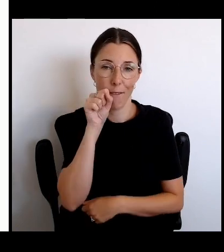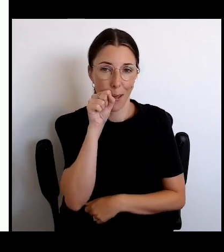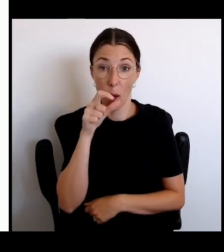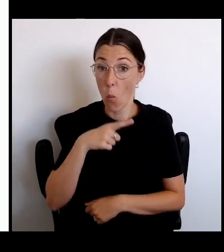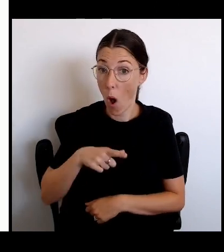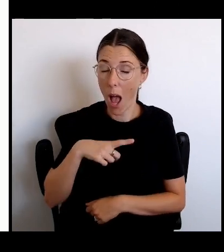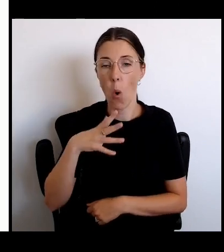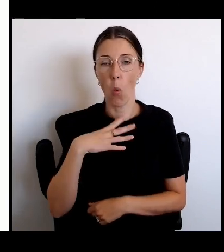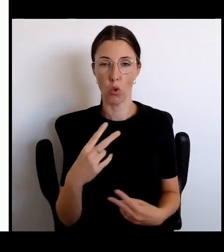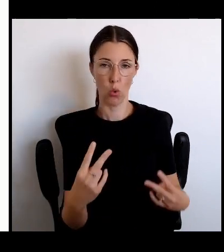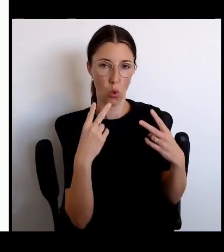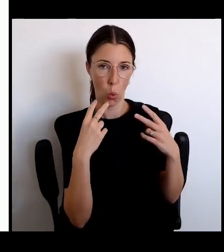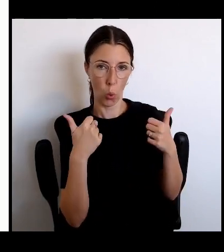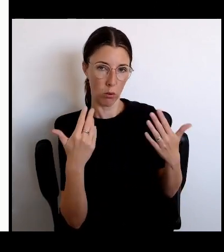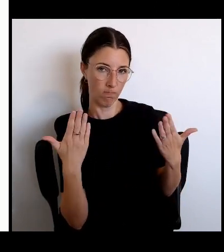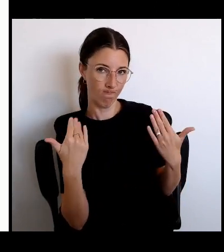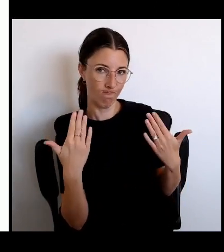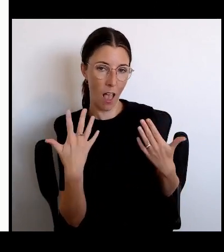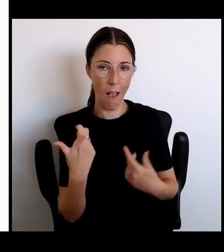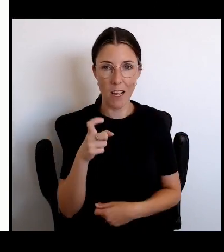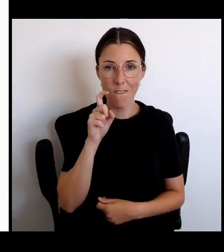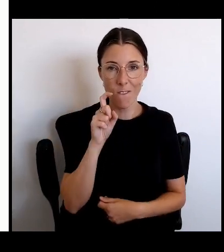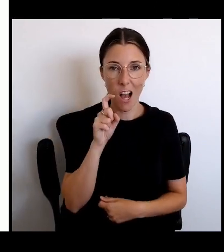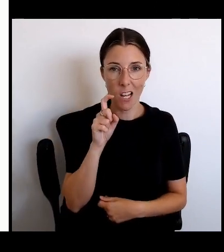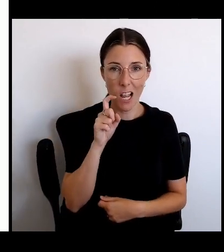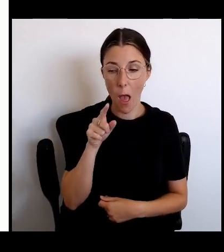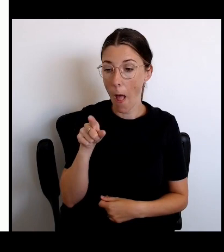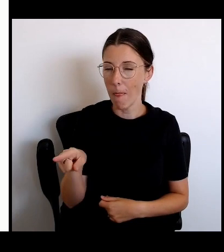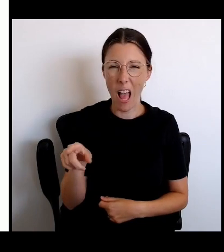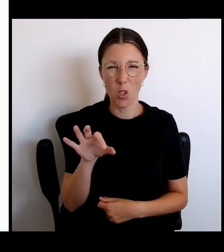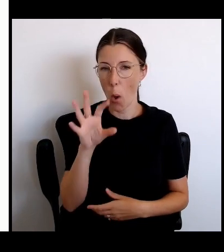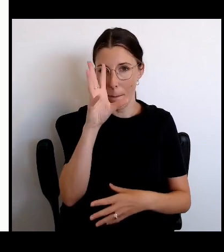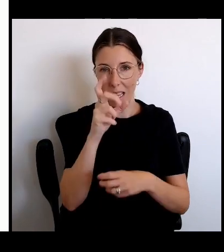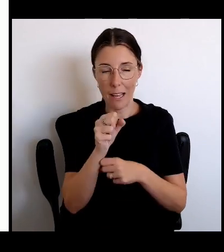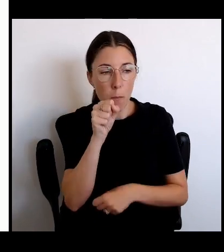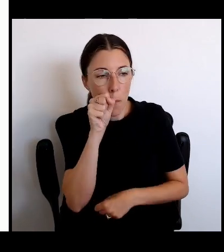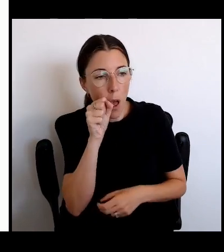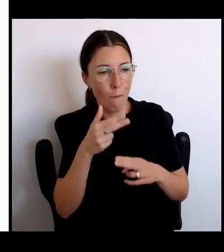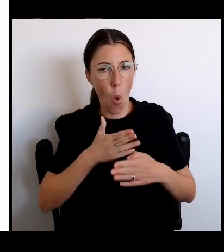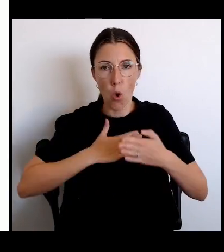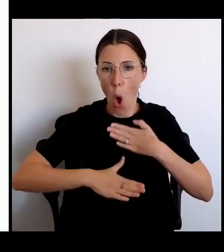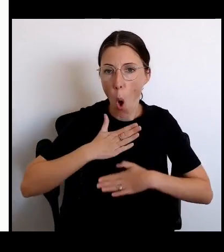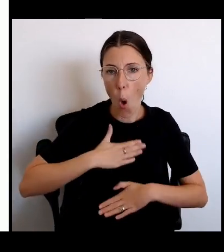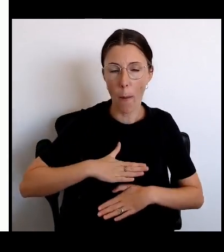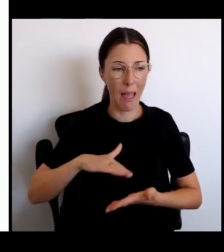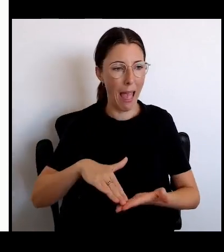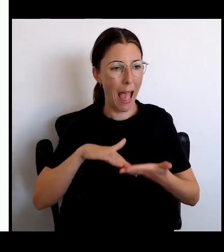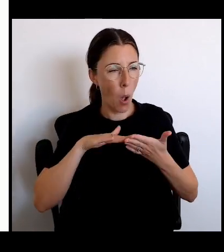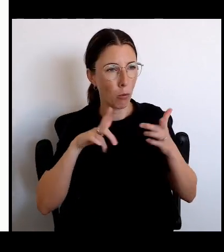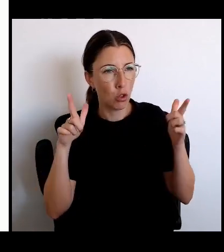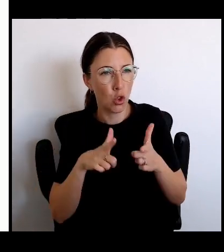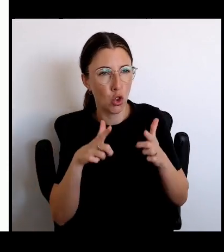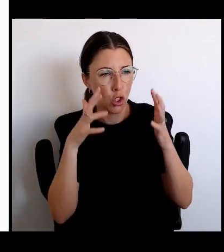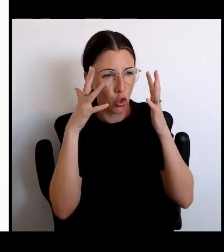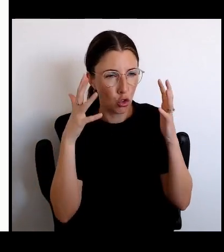having fun. They're not yet saying that it's about coping, stress, or mental health